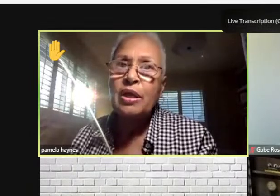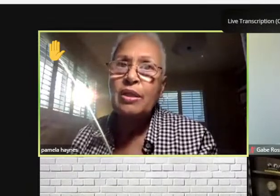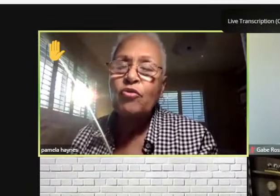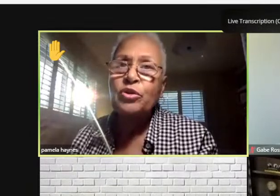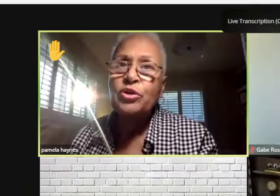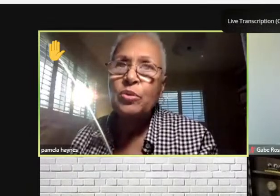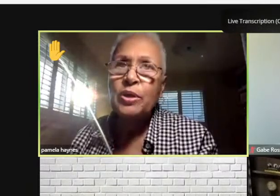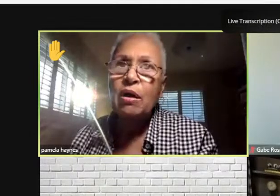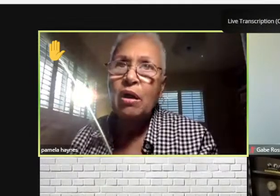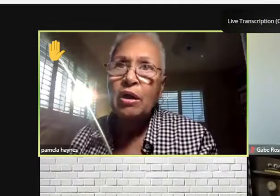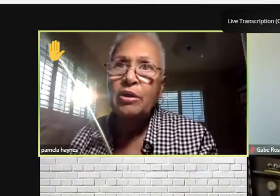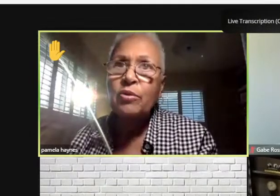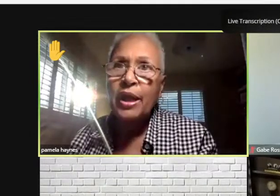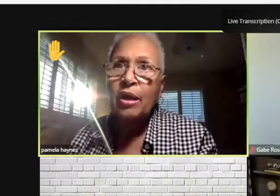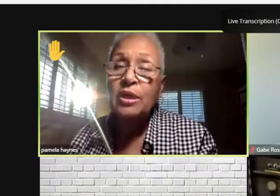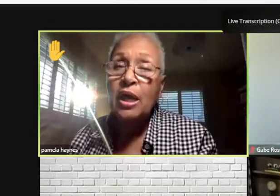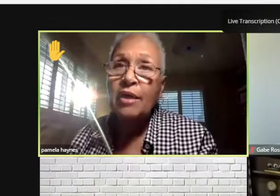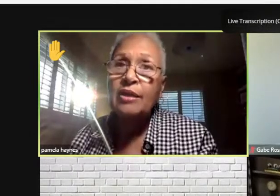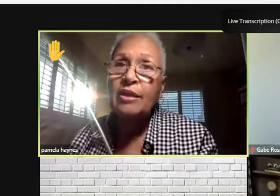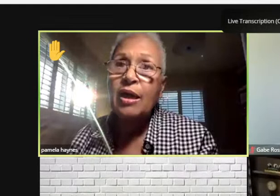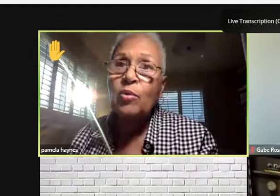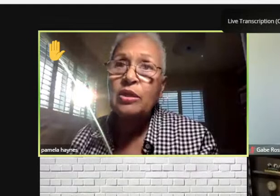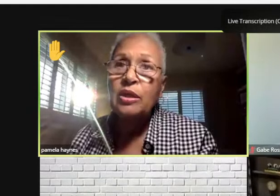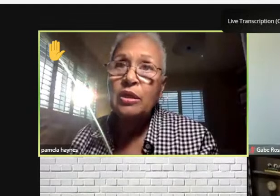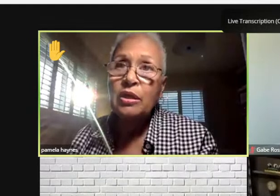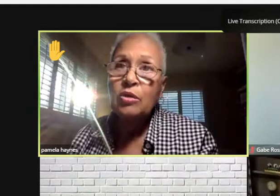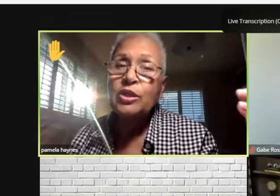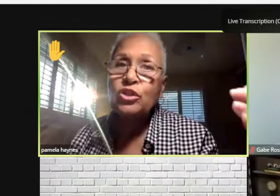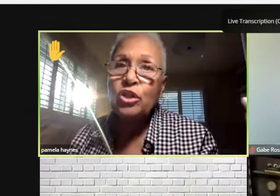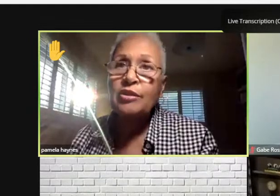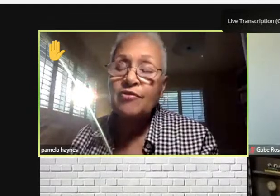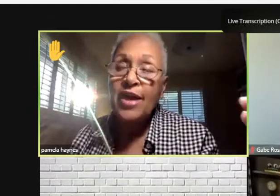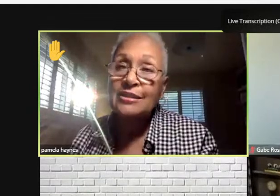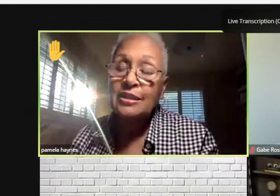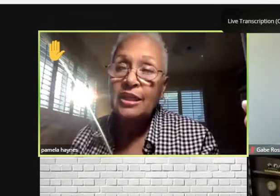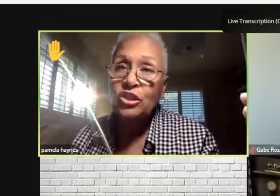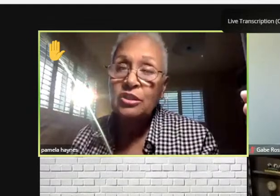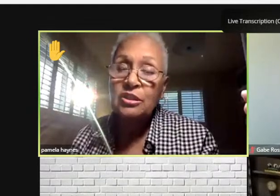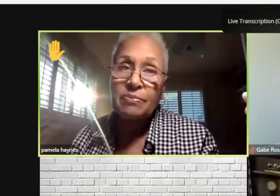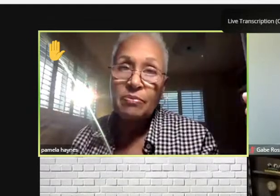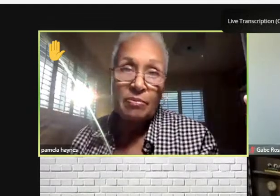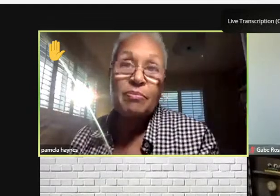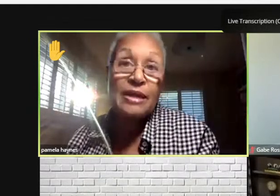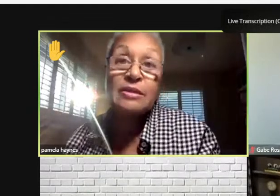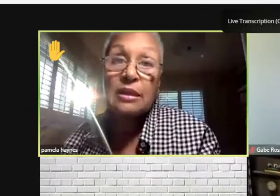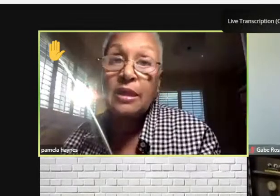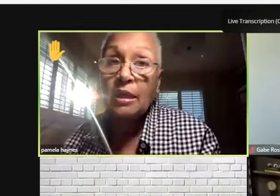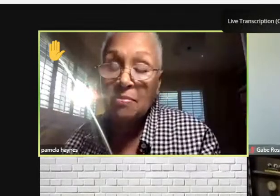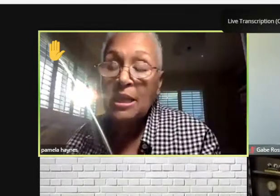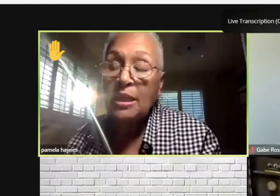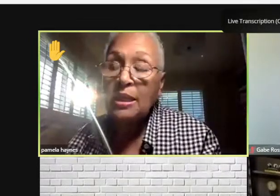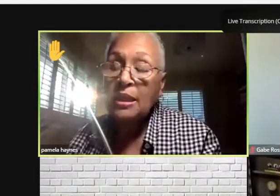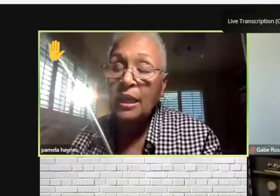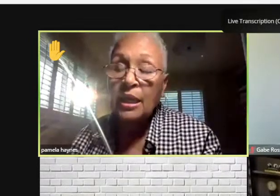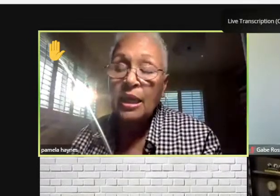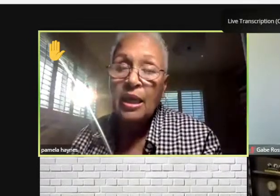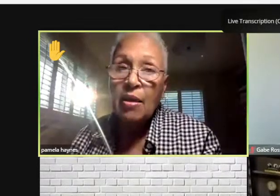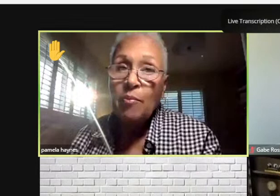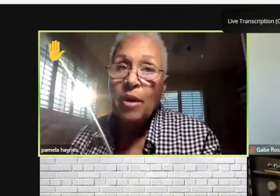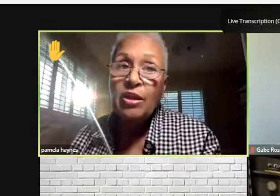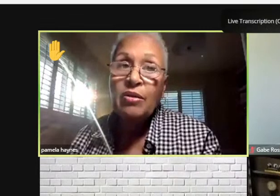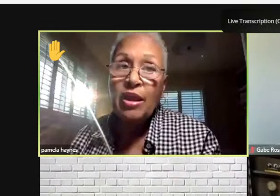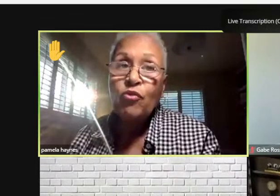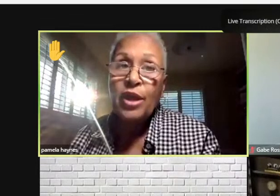we're doing on ground, I think that we start the vaccinations basically